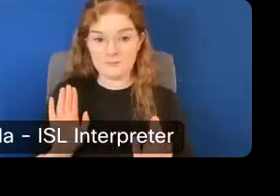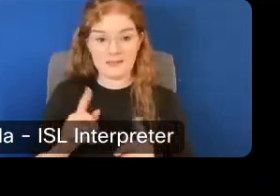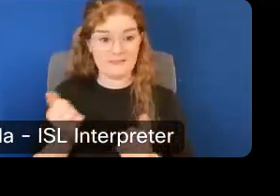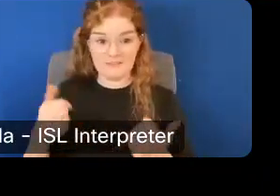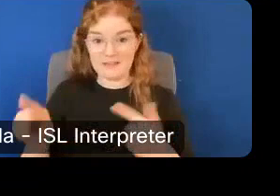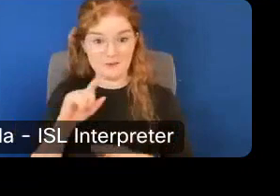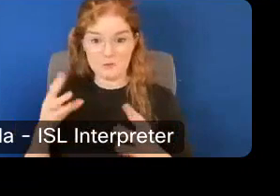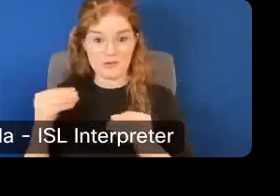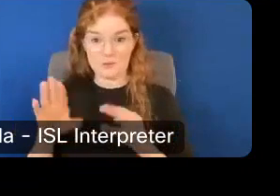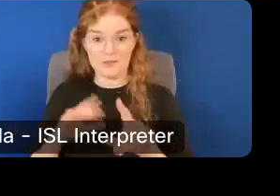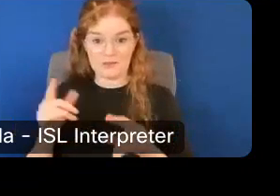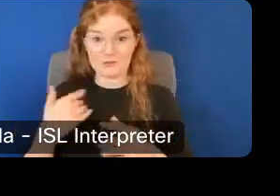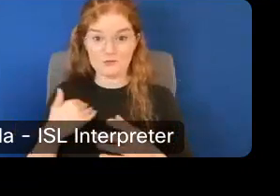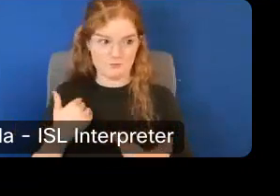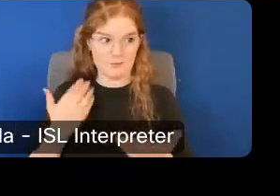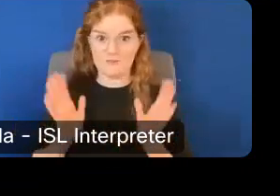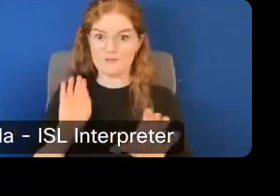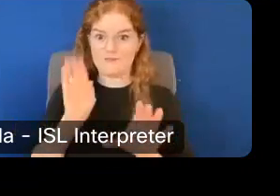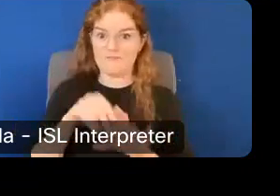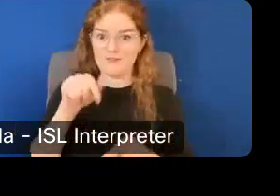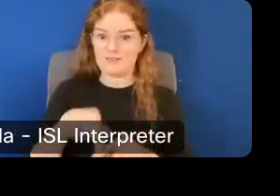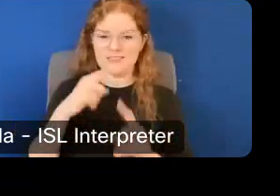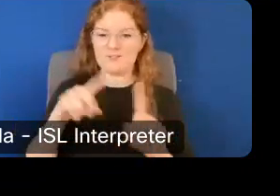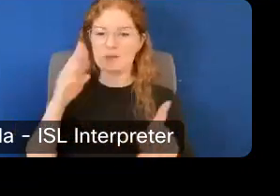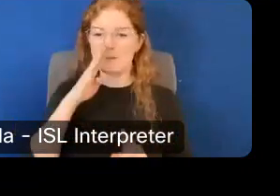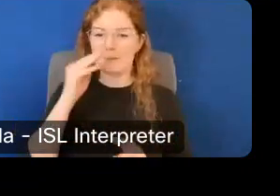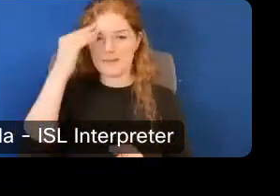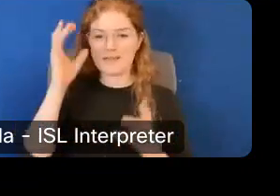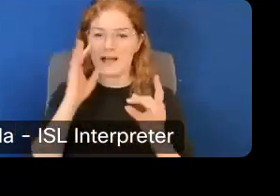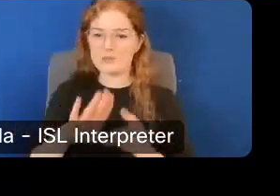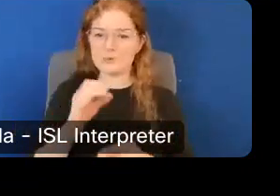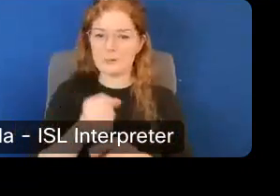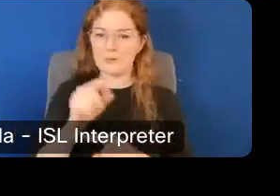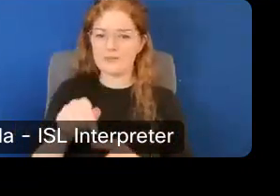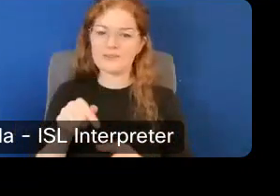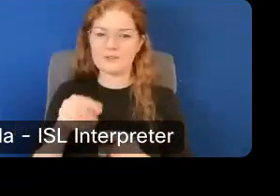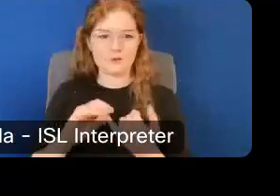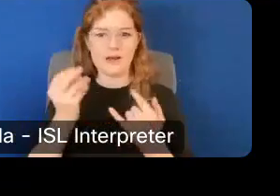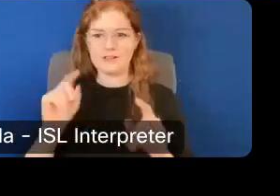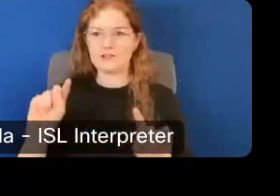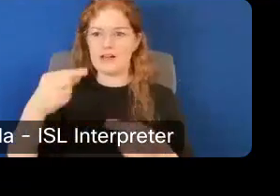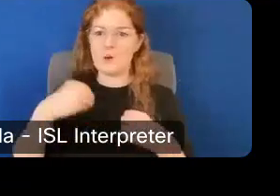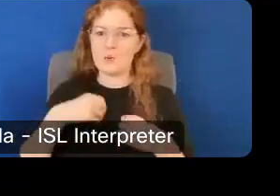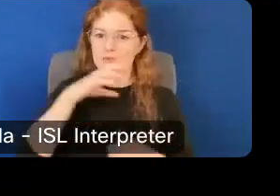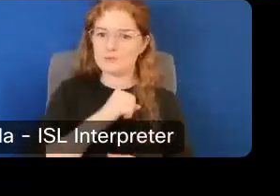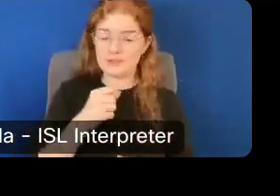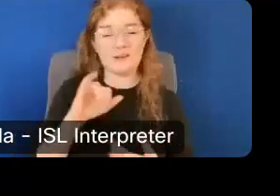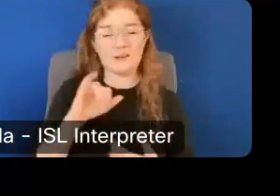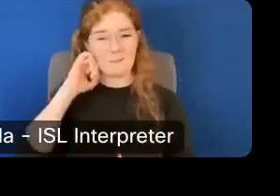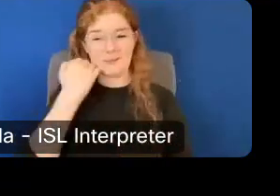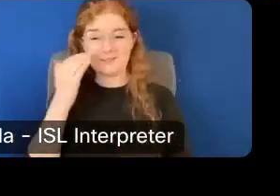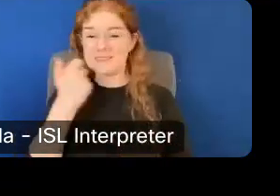I was talking to become involved with this different mindset, you know, and just to kind of challenge us again. And because sometimes you can get a little